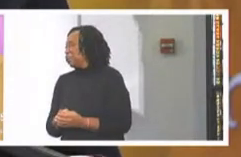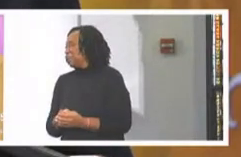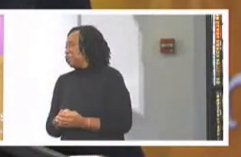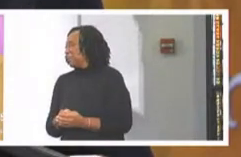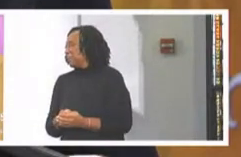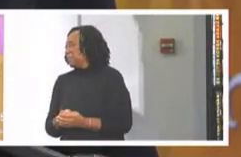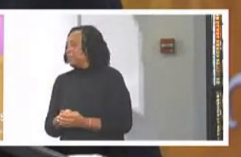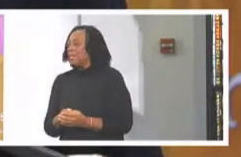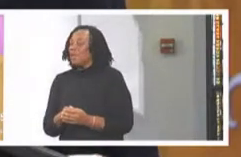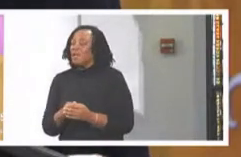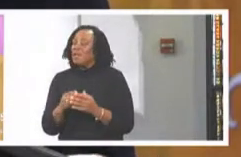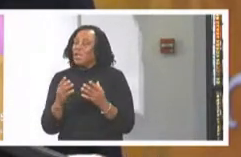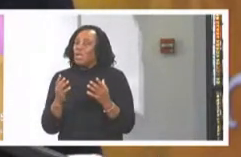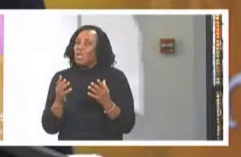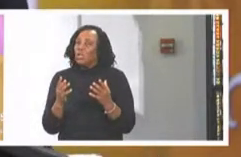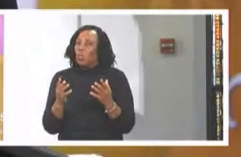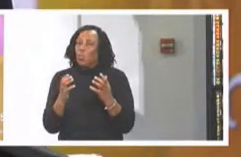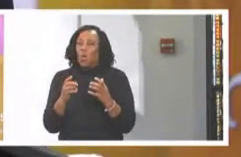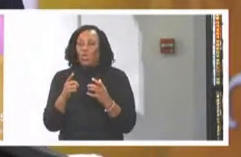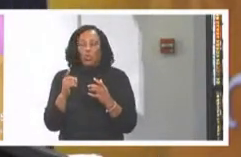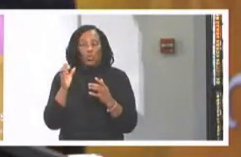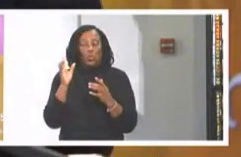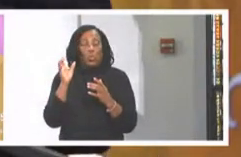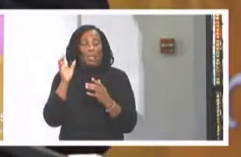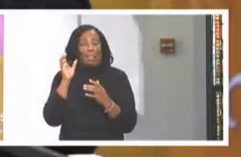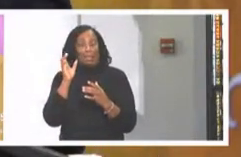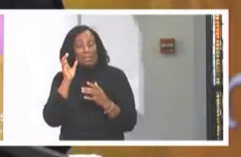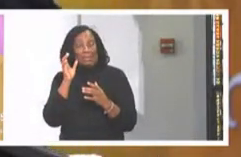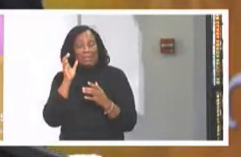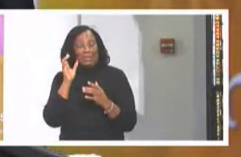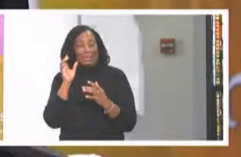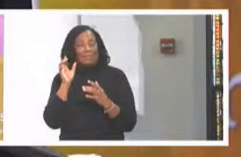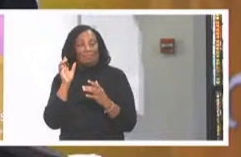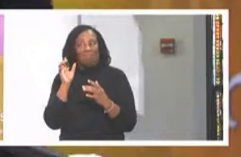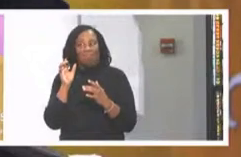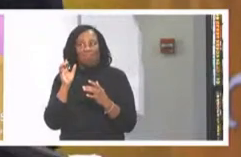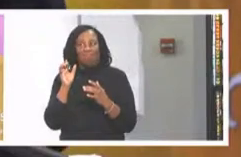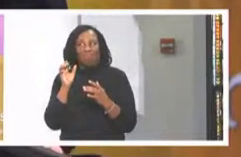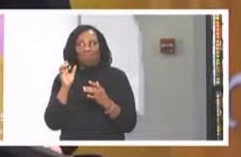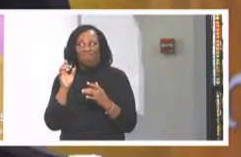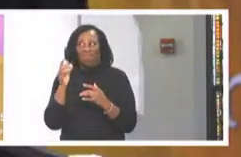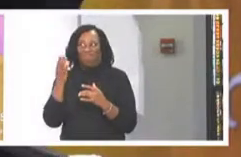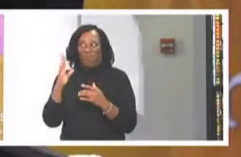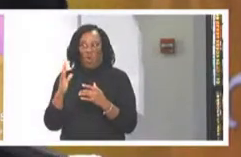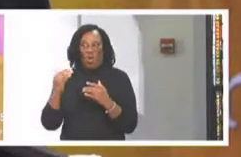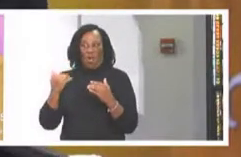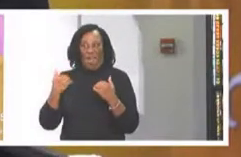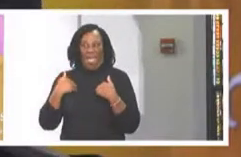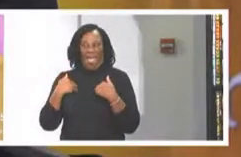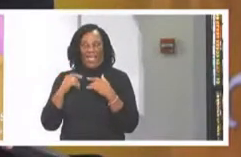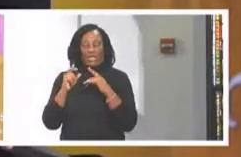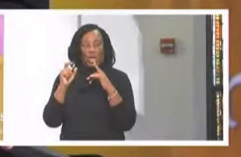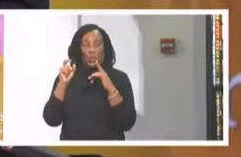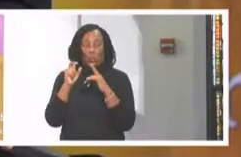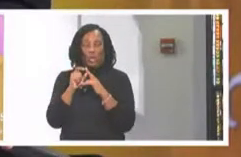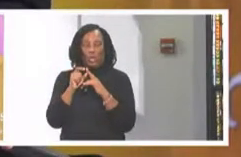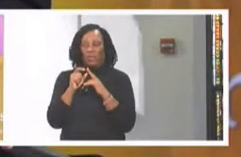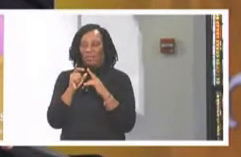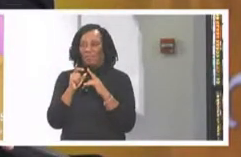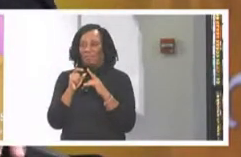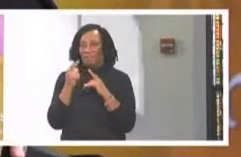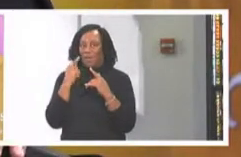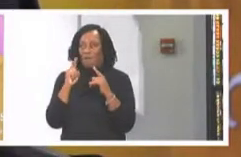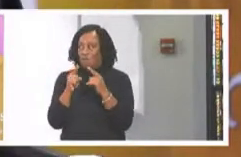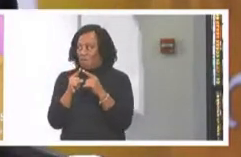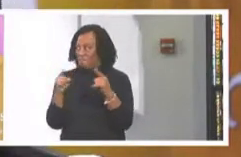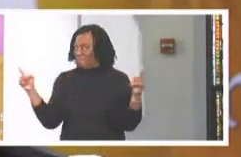we ask you to listen for the word when it comes your way. God has a word for each one of us in here. It's a different word.